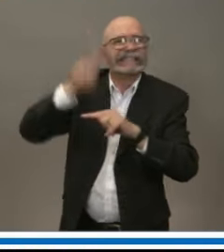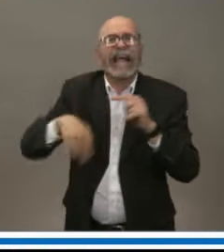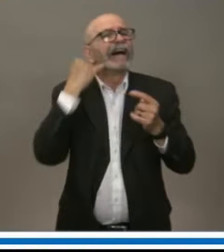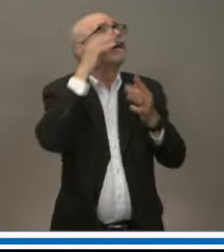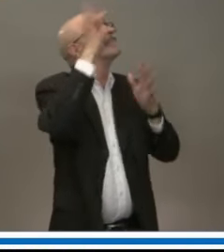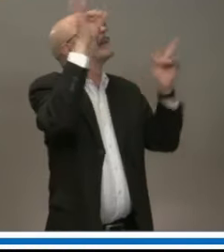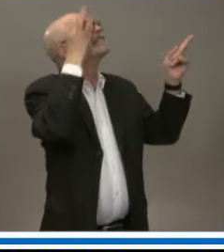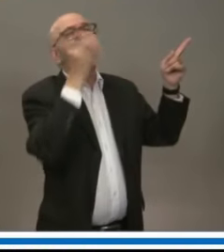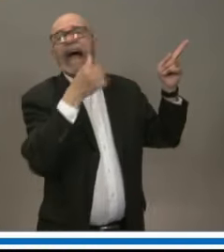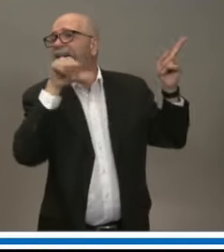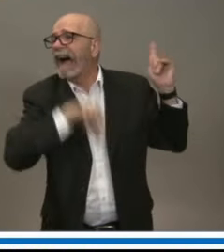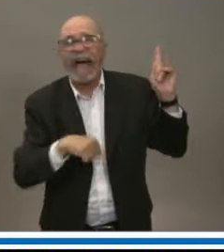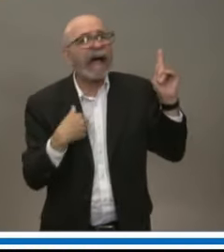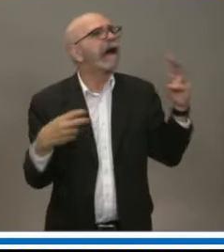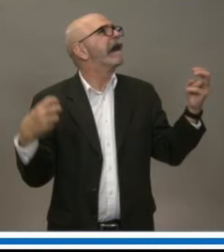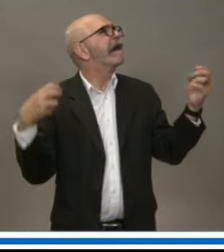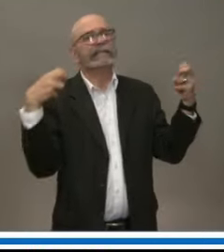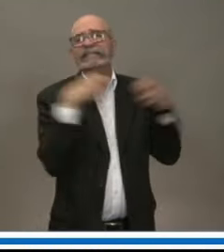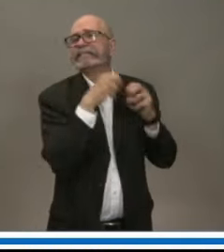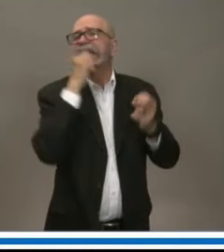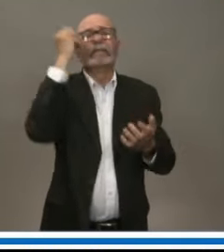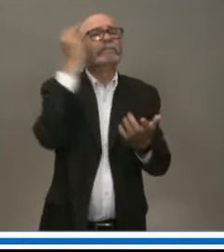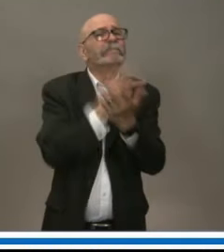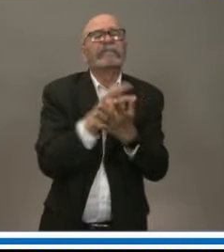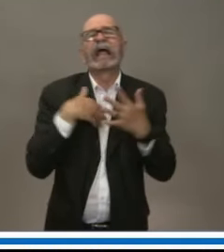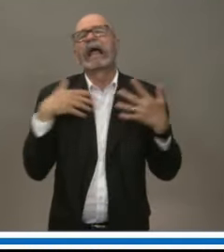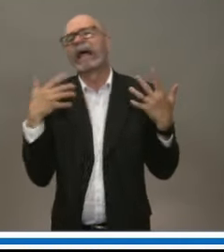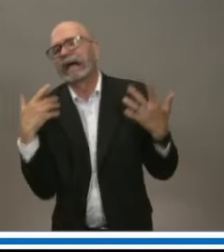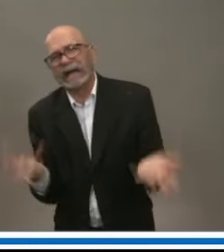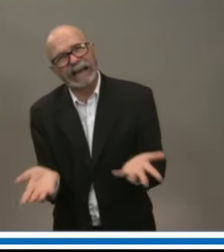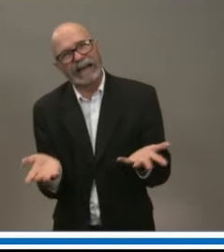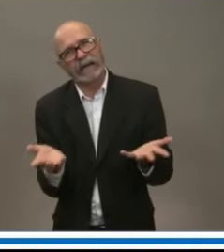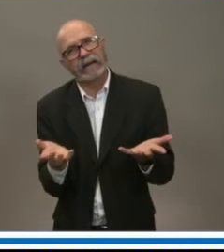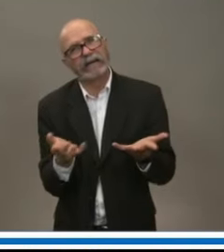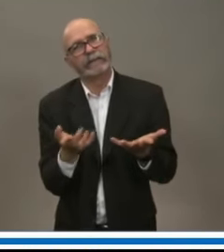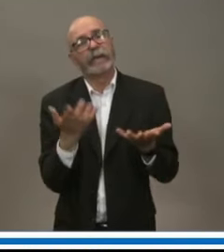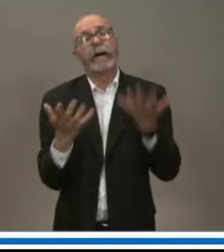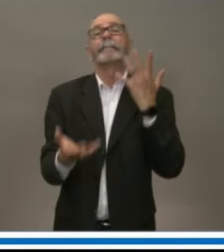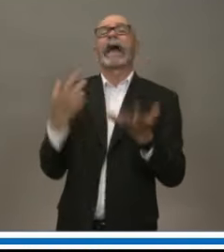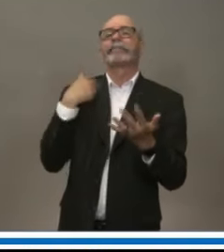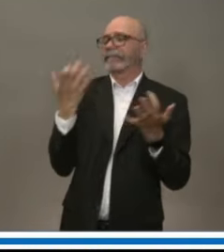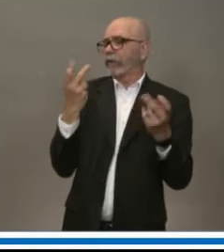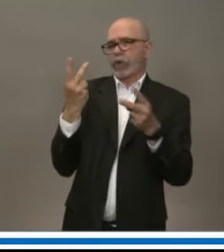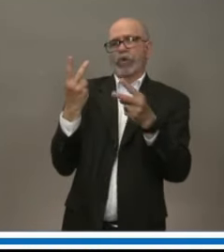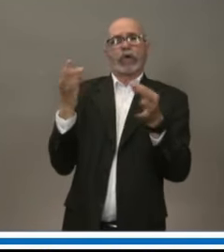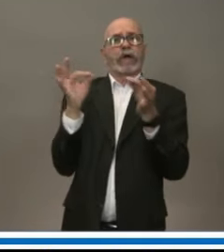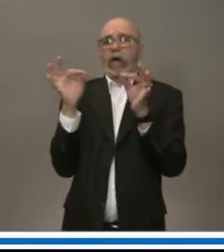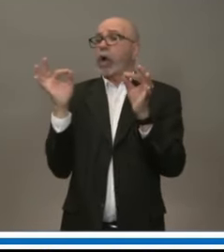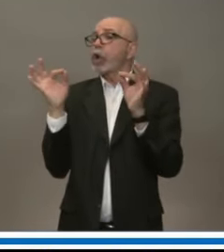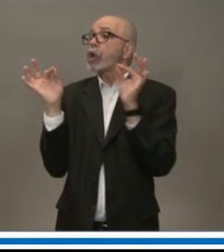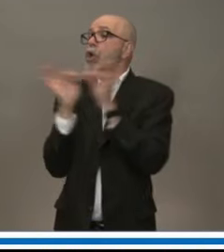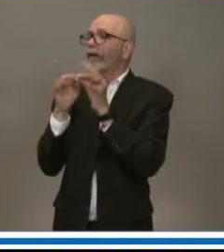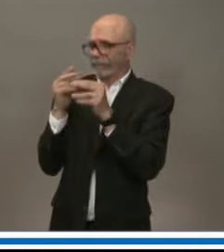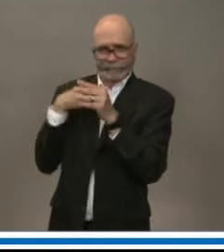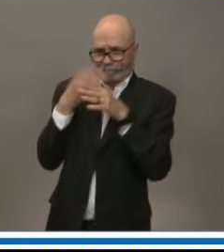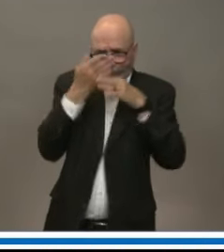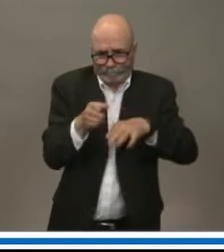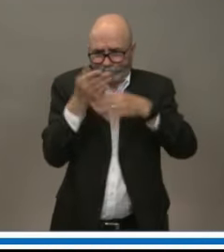many talk opportunities where cost share program with the national government, all of those things, while